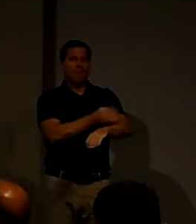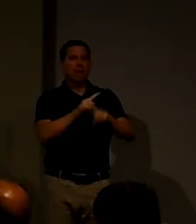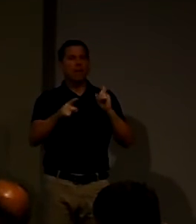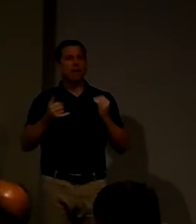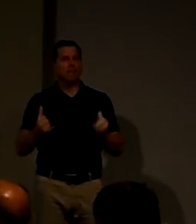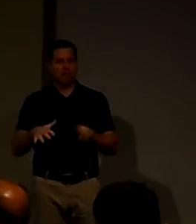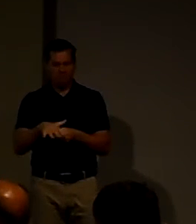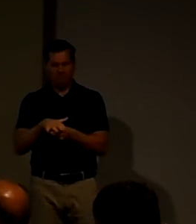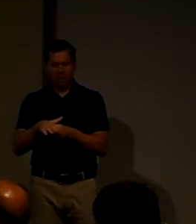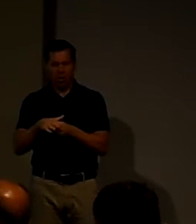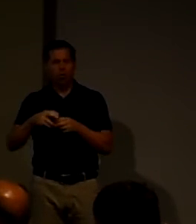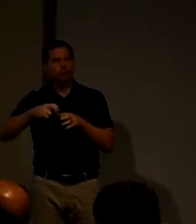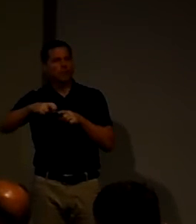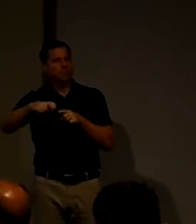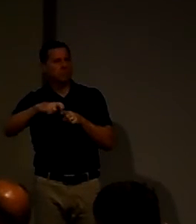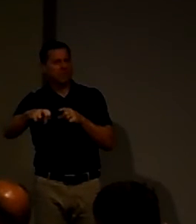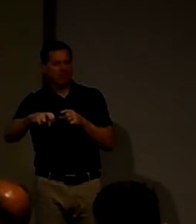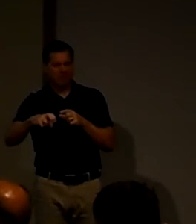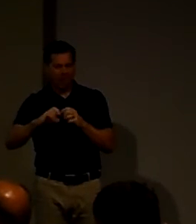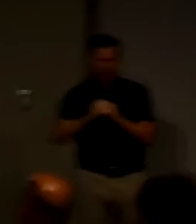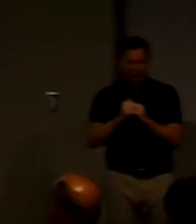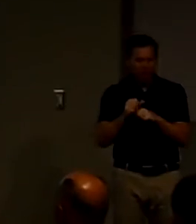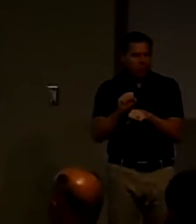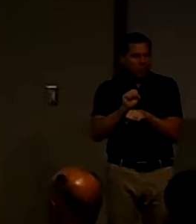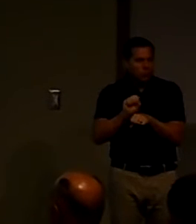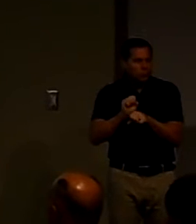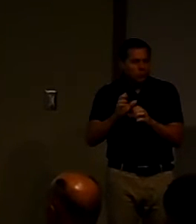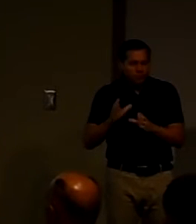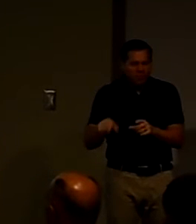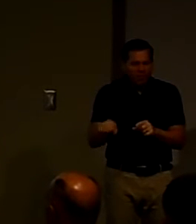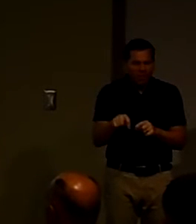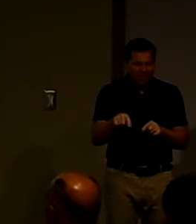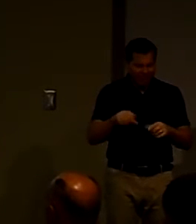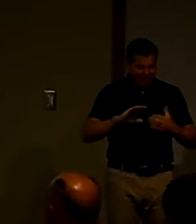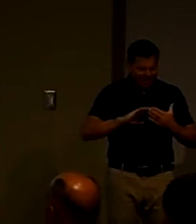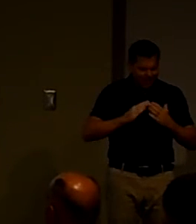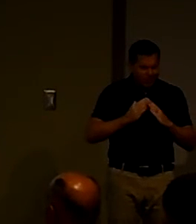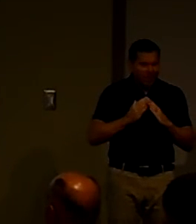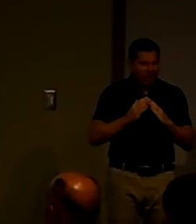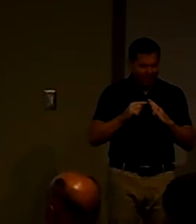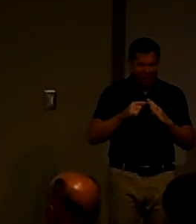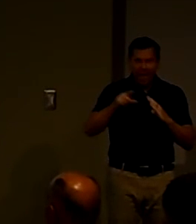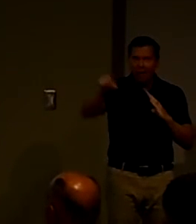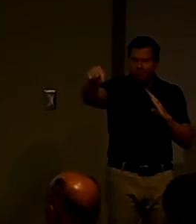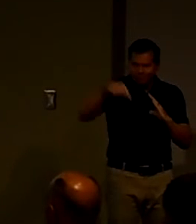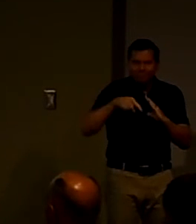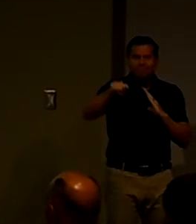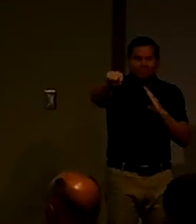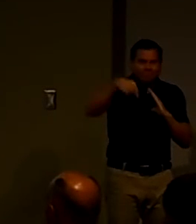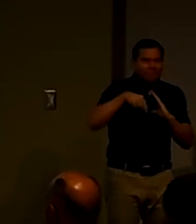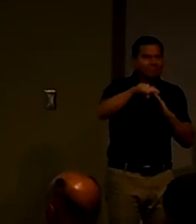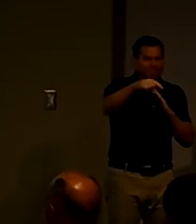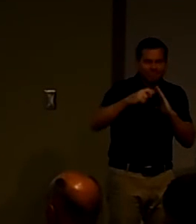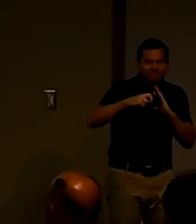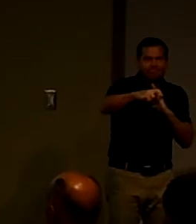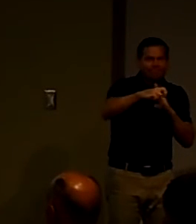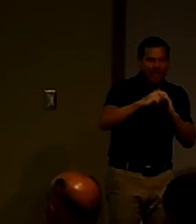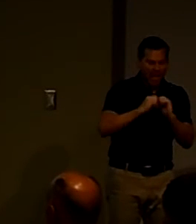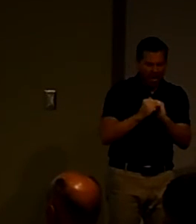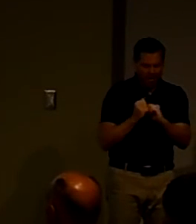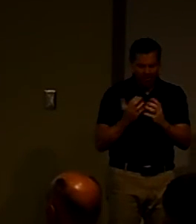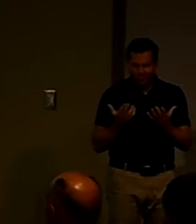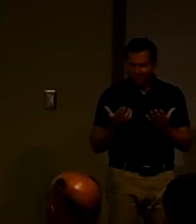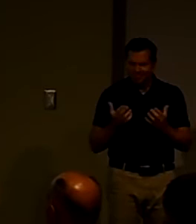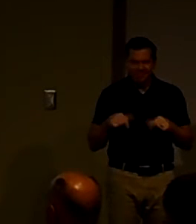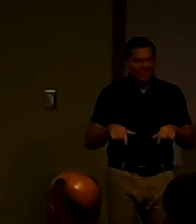food transportation and how are your employees going to get downtown? How are your employees going to get downtown? What means of transportation? They want to be